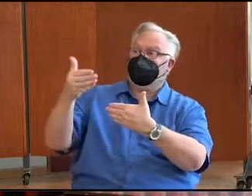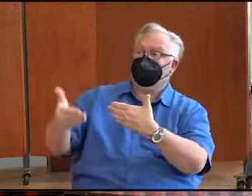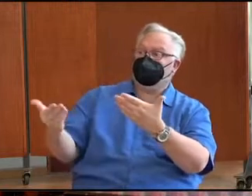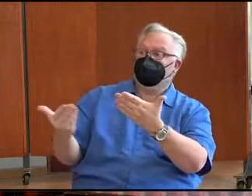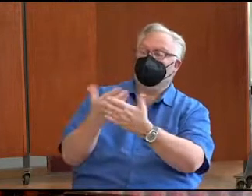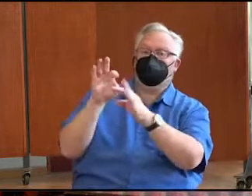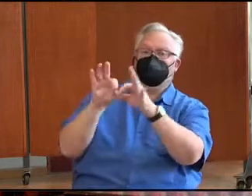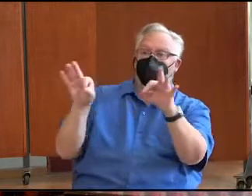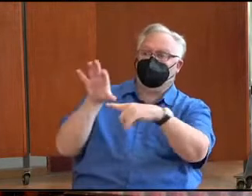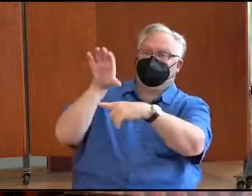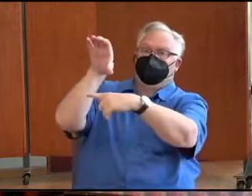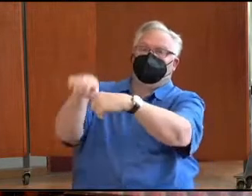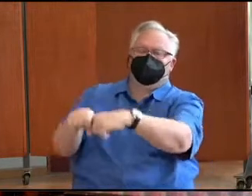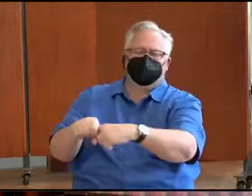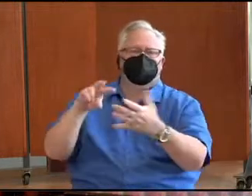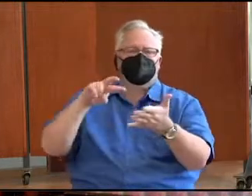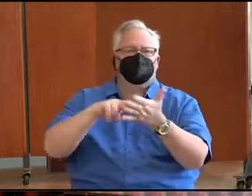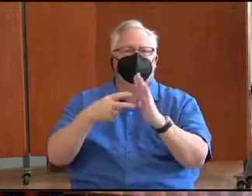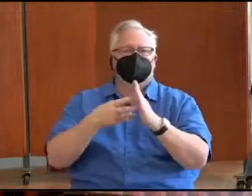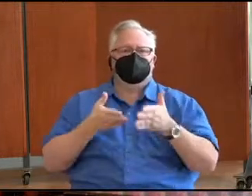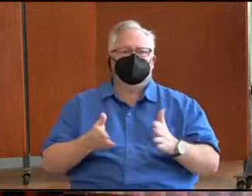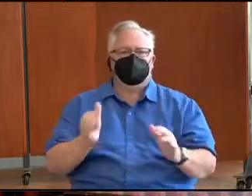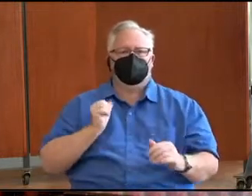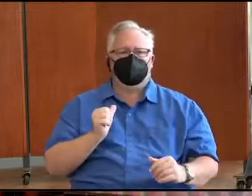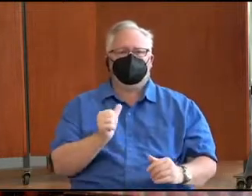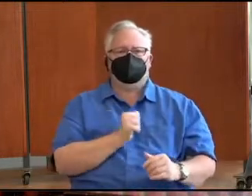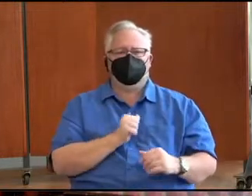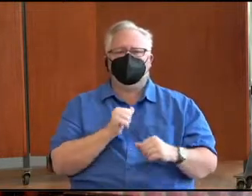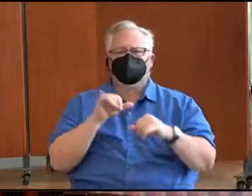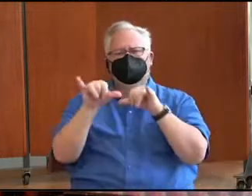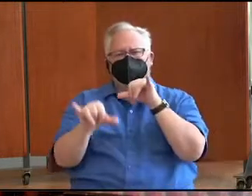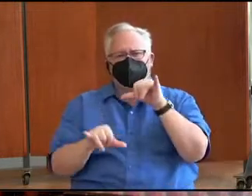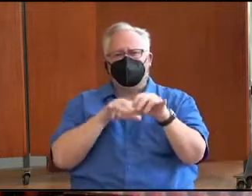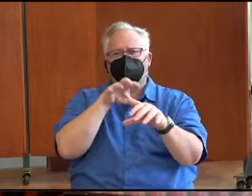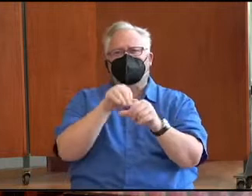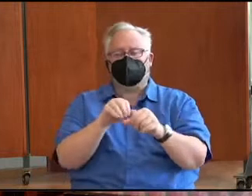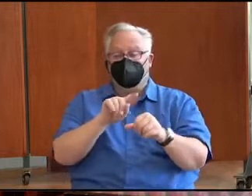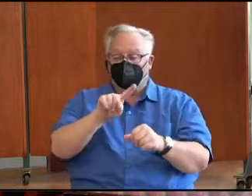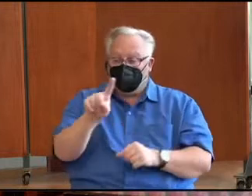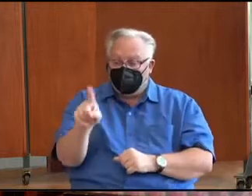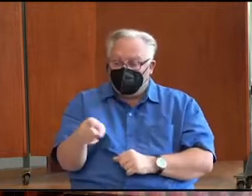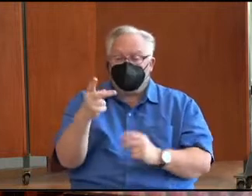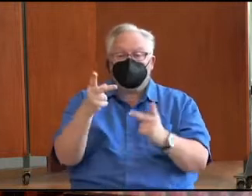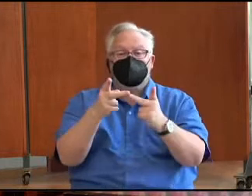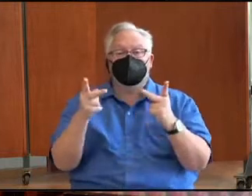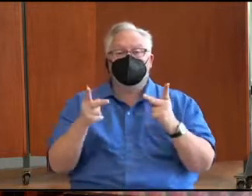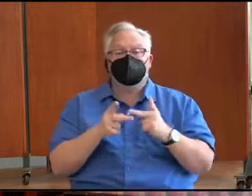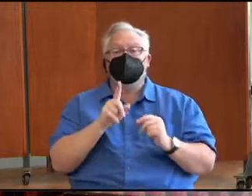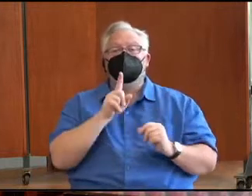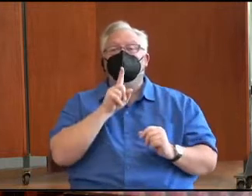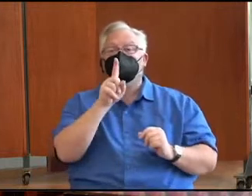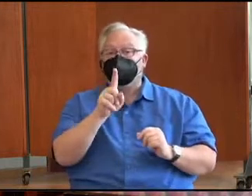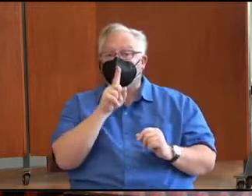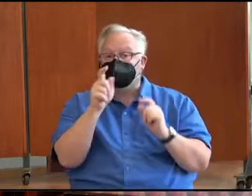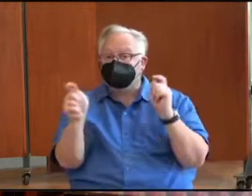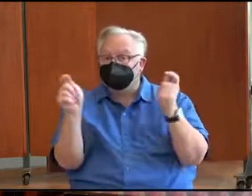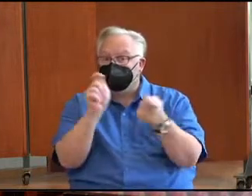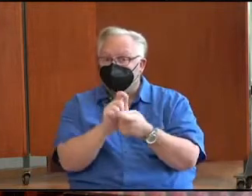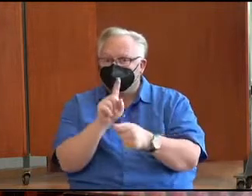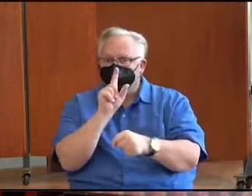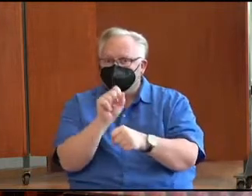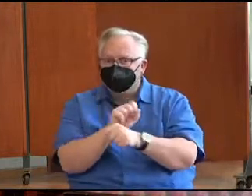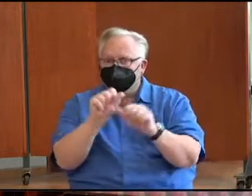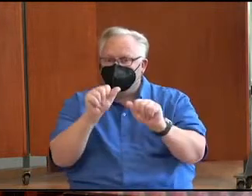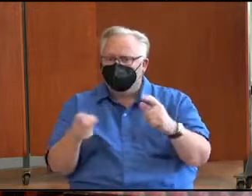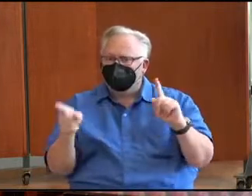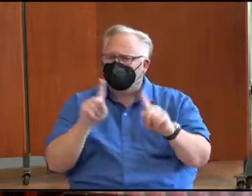means allowing ourselves to dwell in the only place where real change can happen. It can be terrifying. It can also